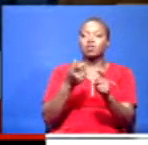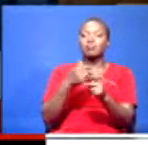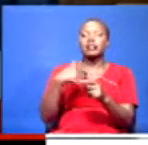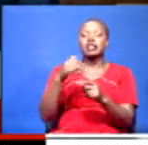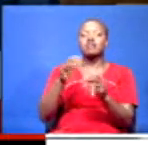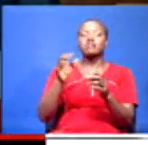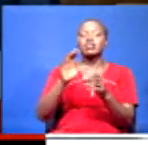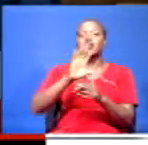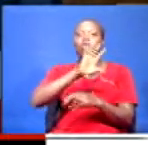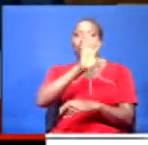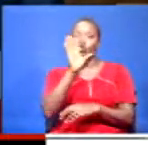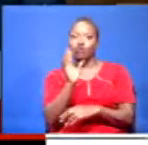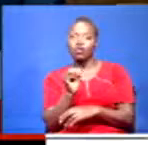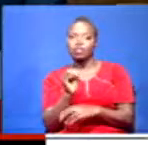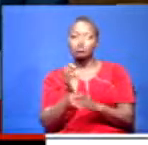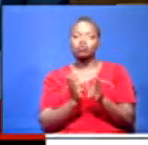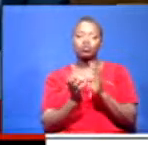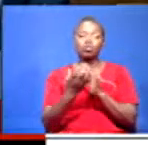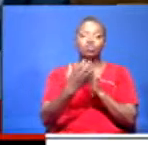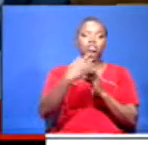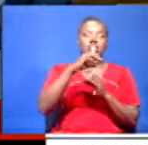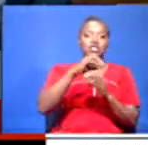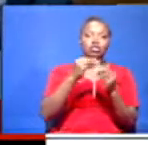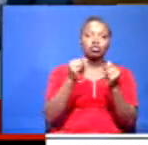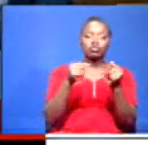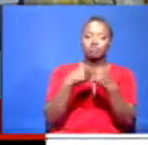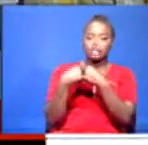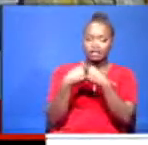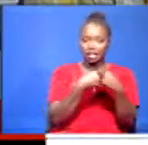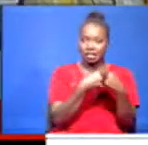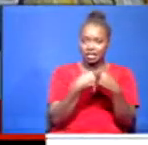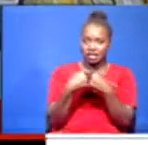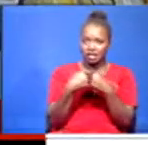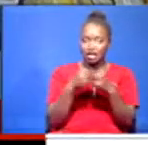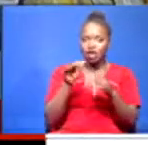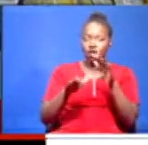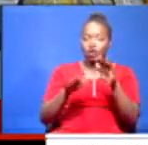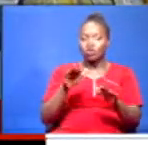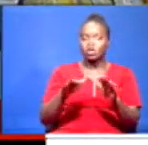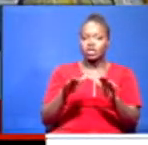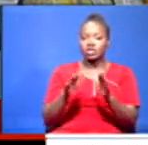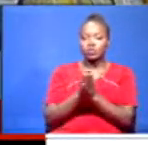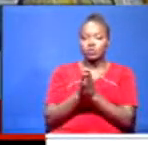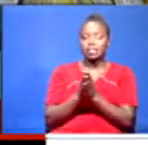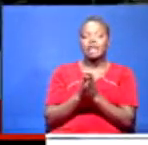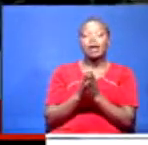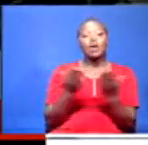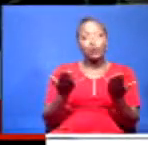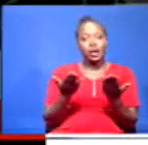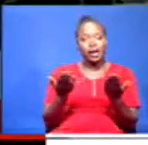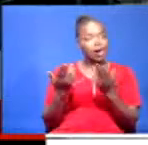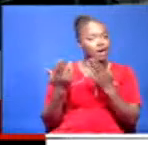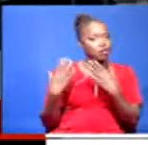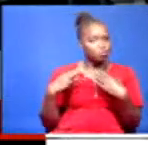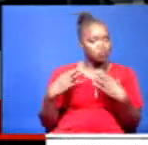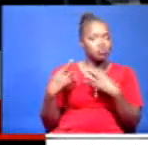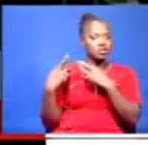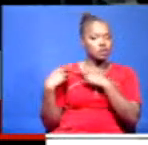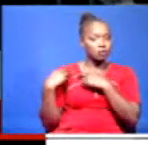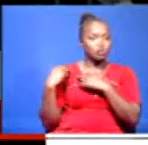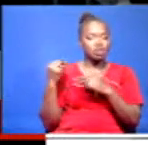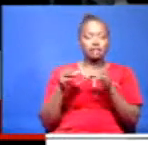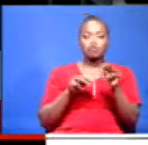The president noted that solutions to the challenges facing oceans lie with the people, saying that if managed